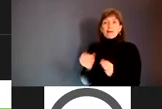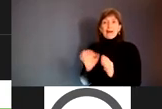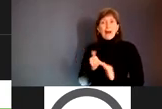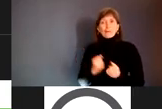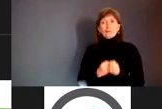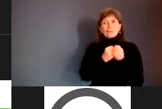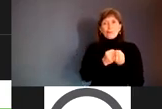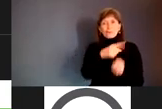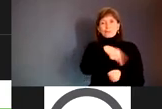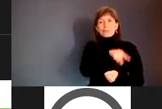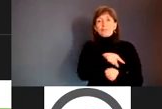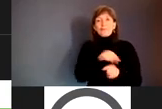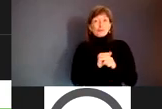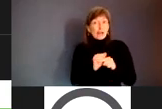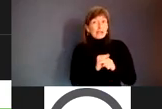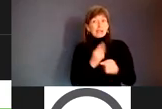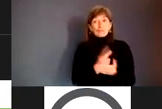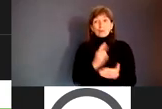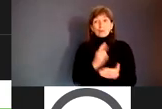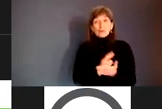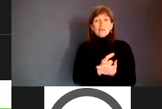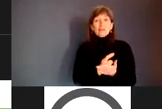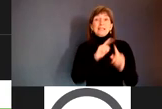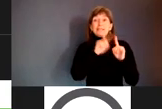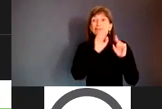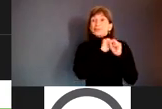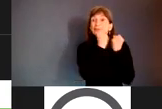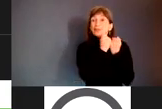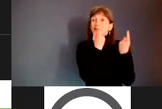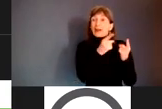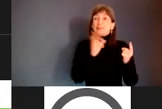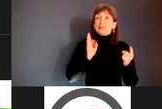of those case studies are going to be really important and a big priority for us moving forward.